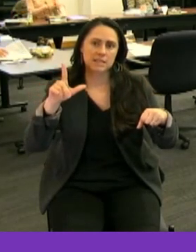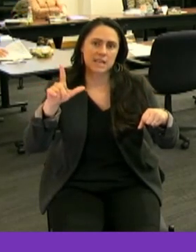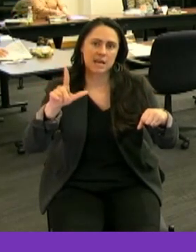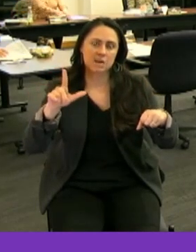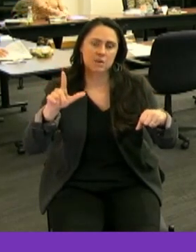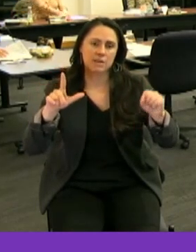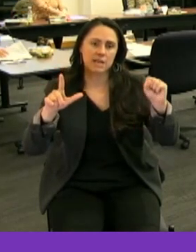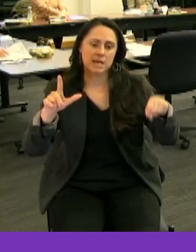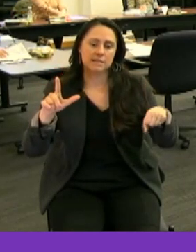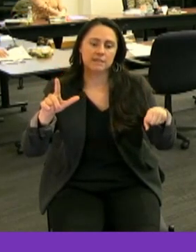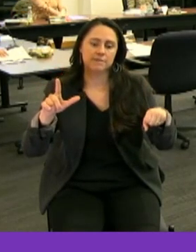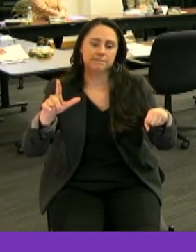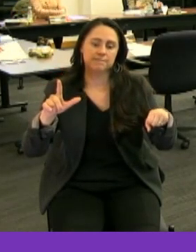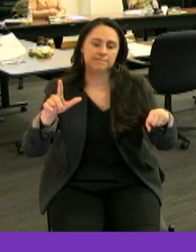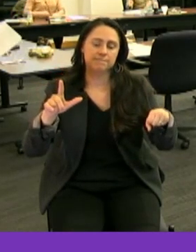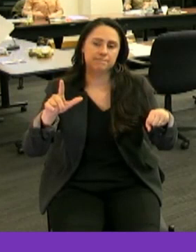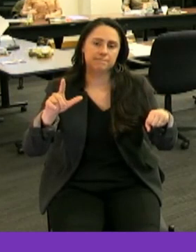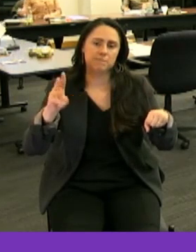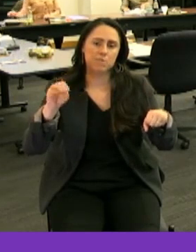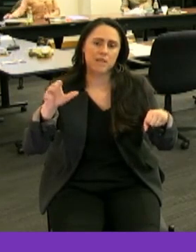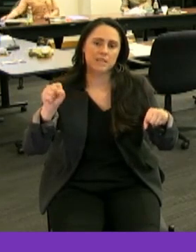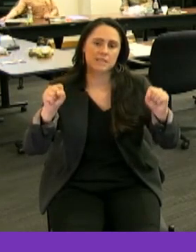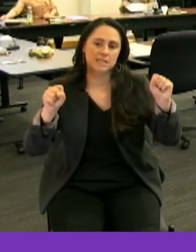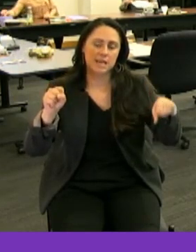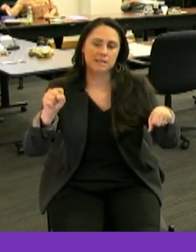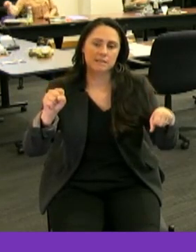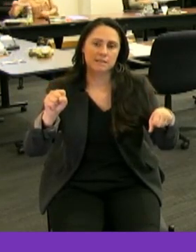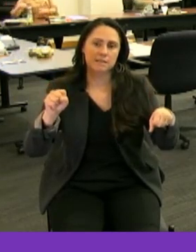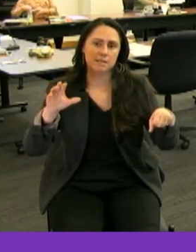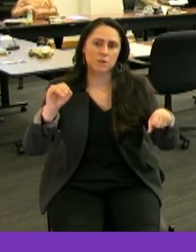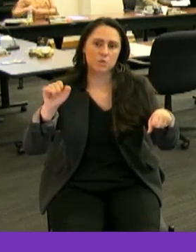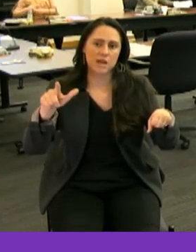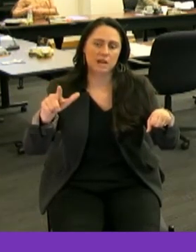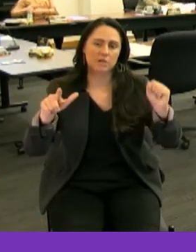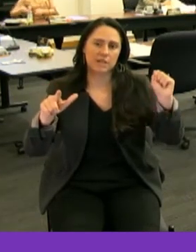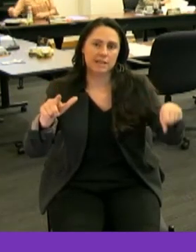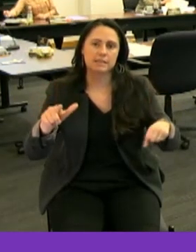Lozano? Yes. Morales? Yes. And